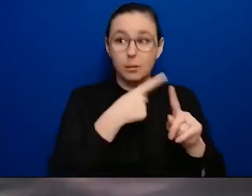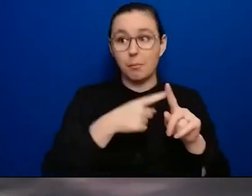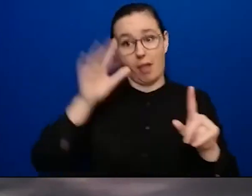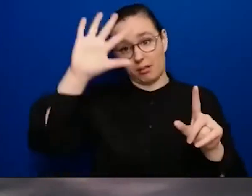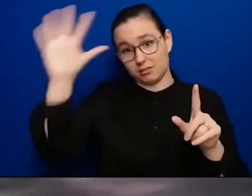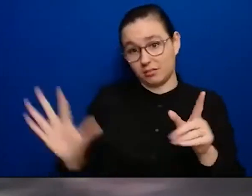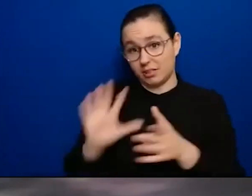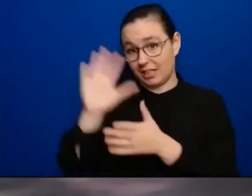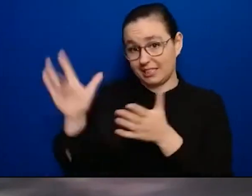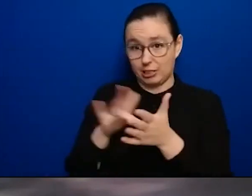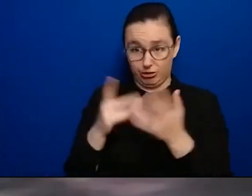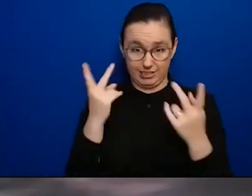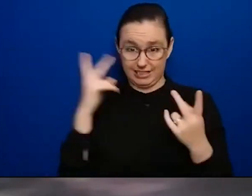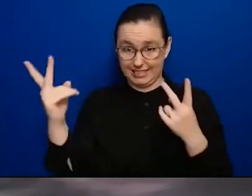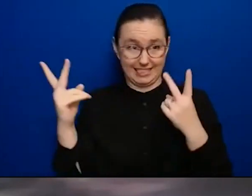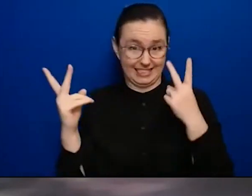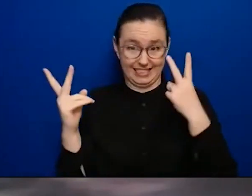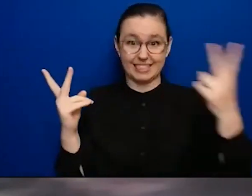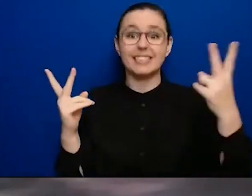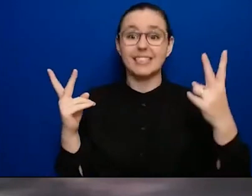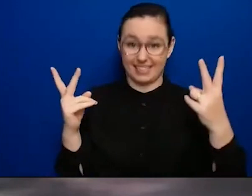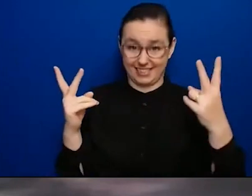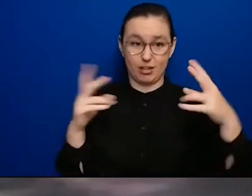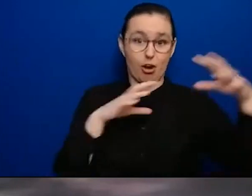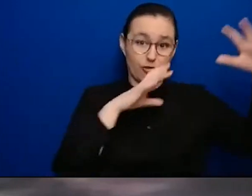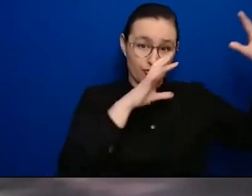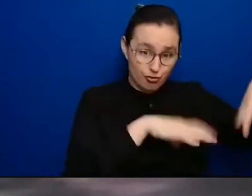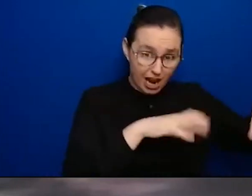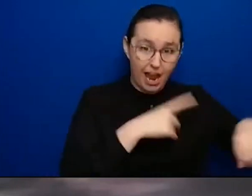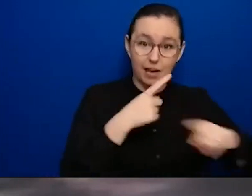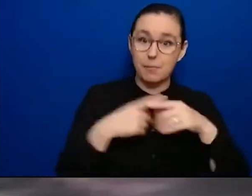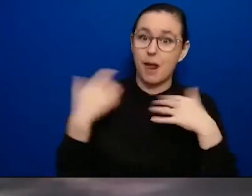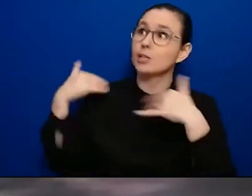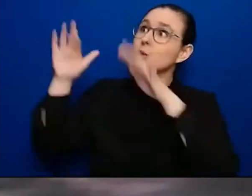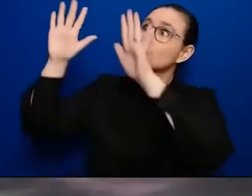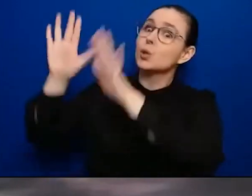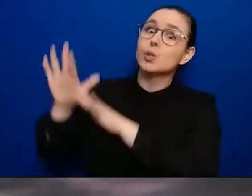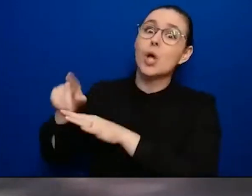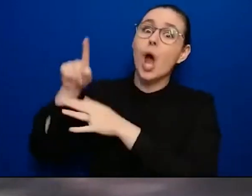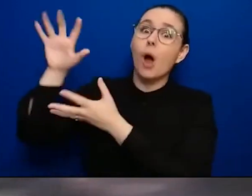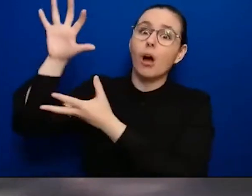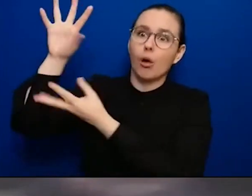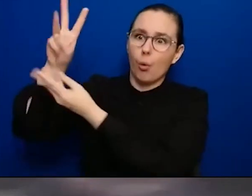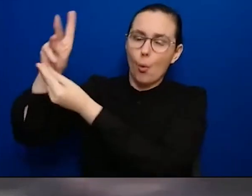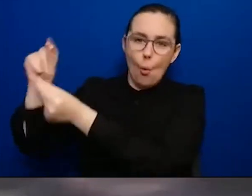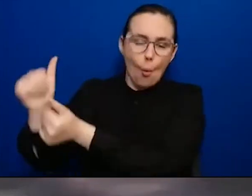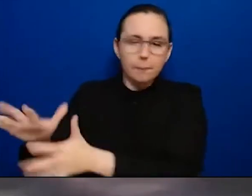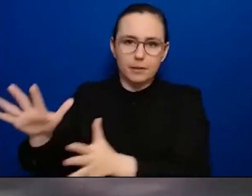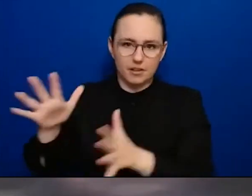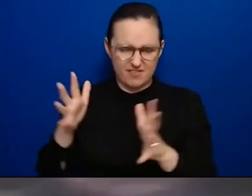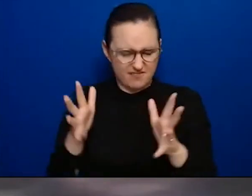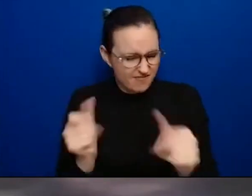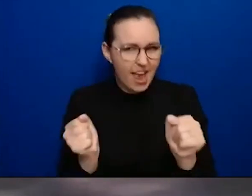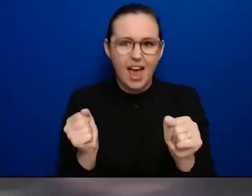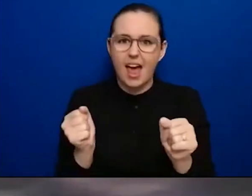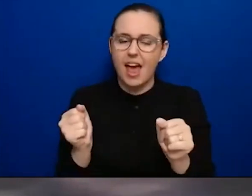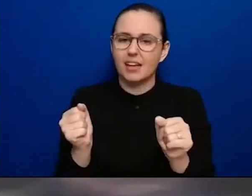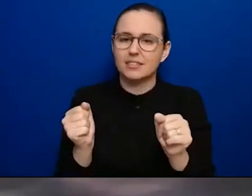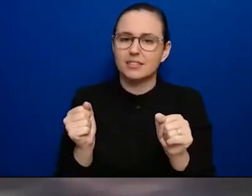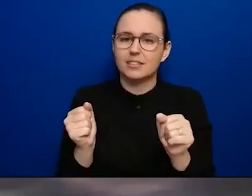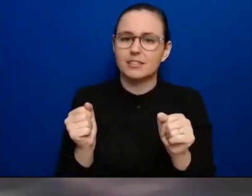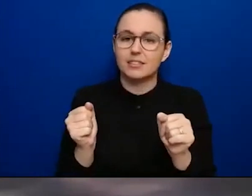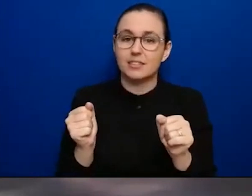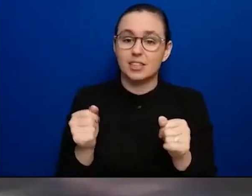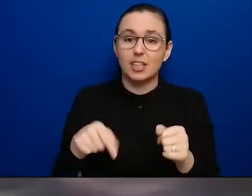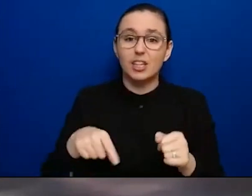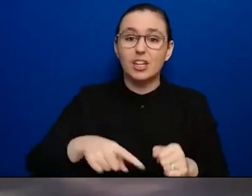the rain is the snow melt. And it can happen very quickly, especially considering how saturated all of the soils